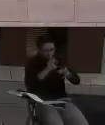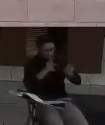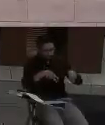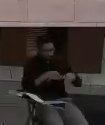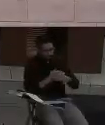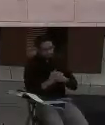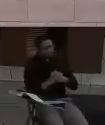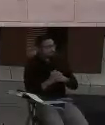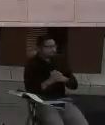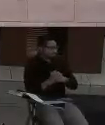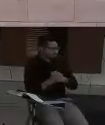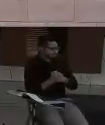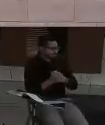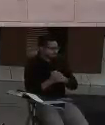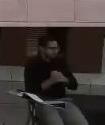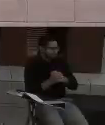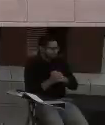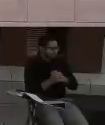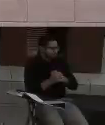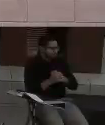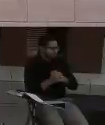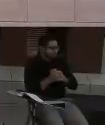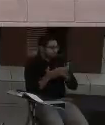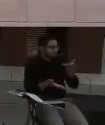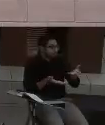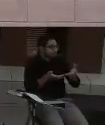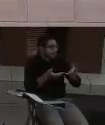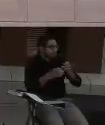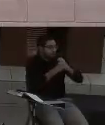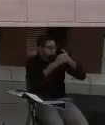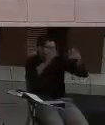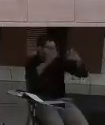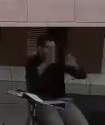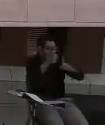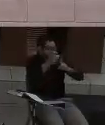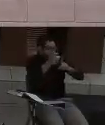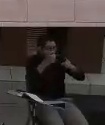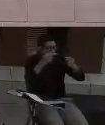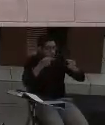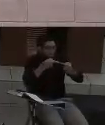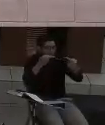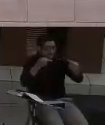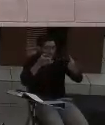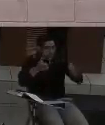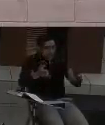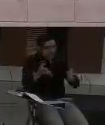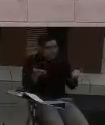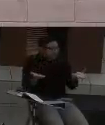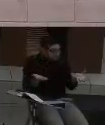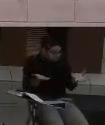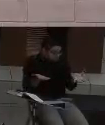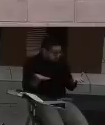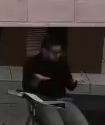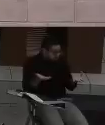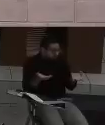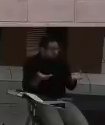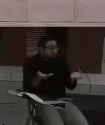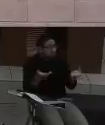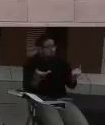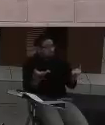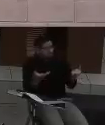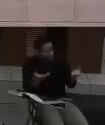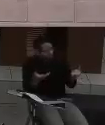may define perhaps as someone who opposes you, or perhaps even as strong of a language